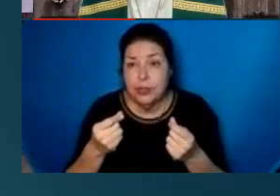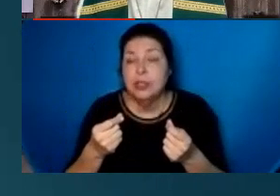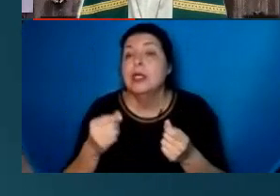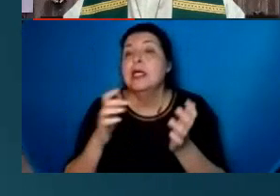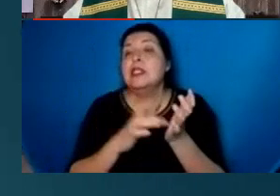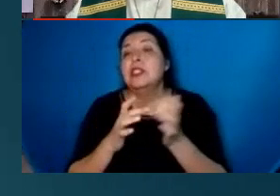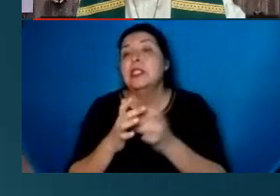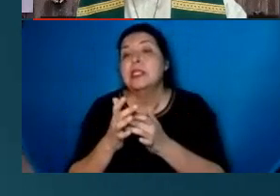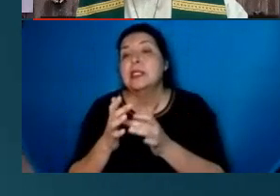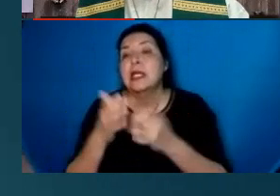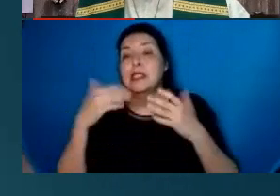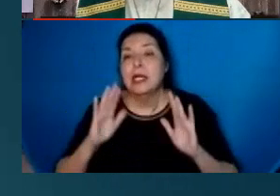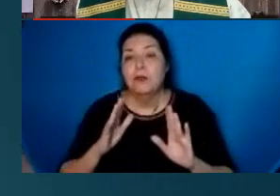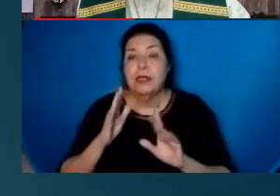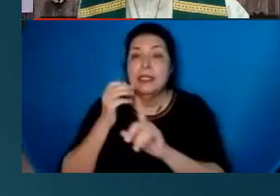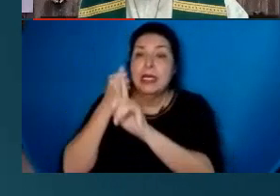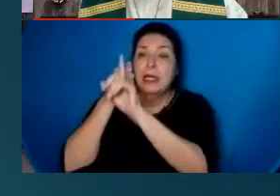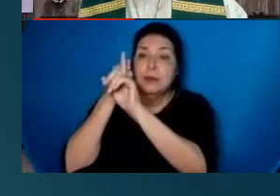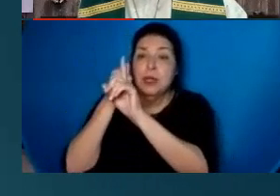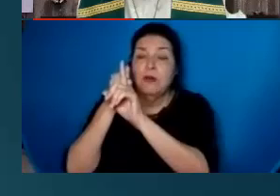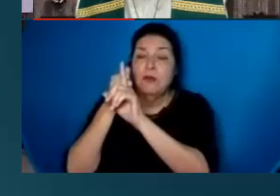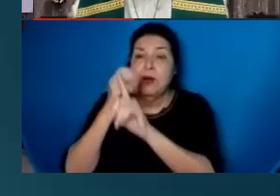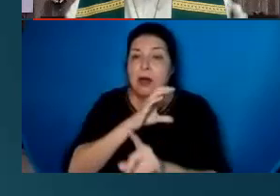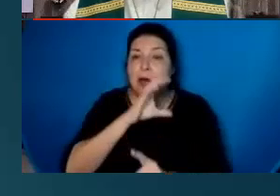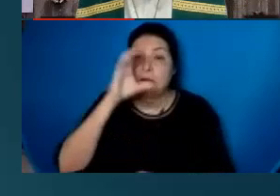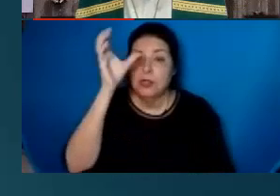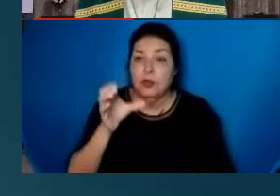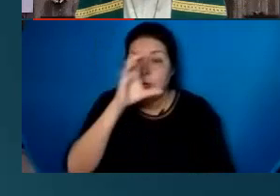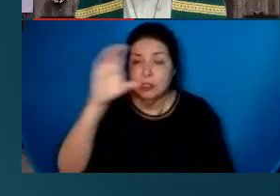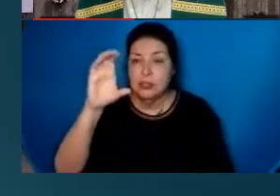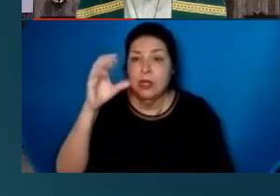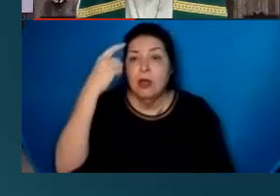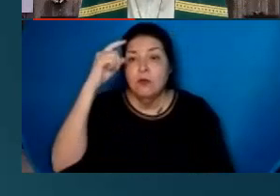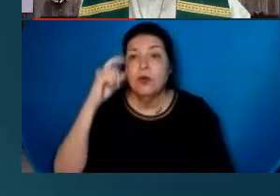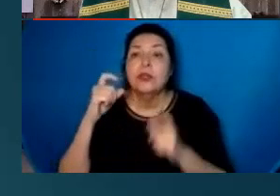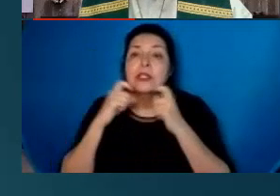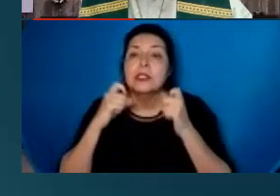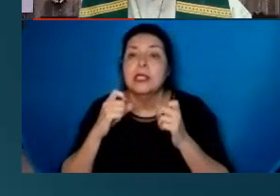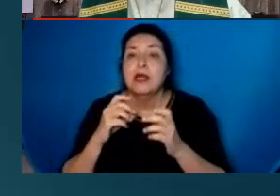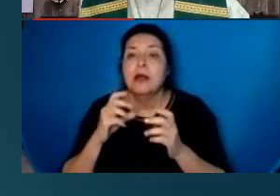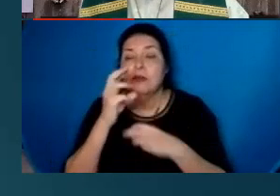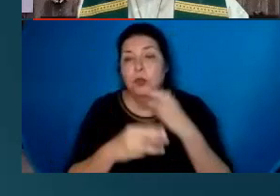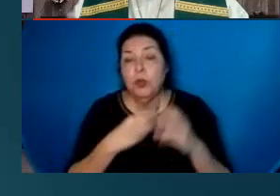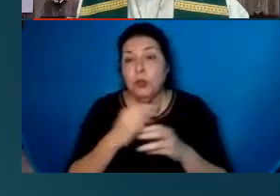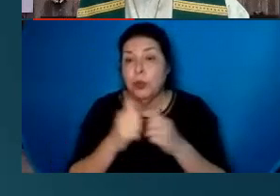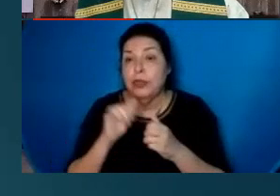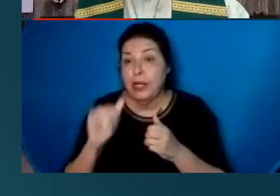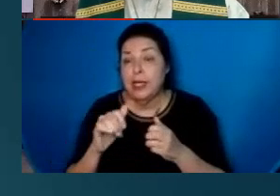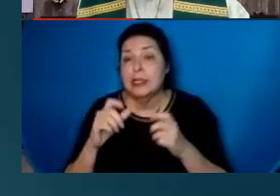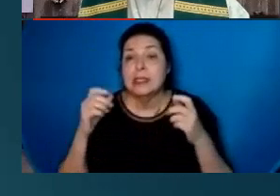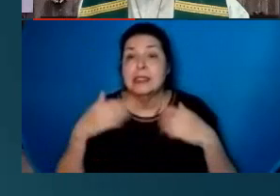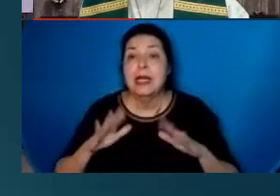sacrificed himself on the cross for the sin of the world. With that sacrifice, our forgiveness and